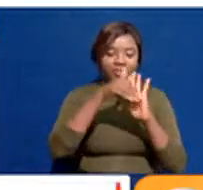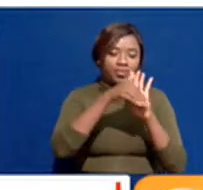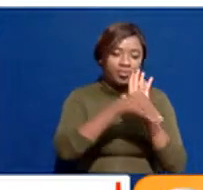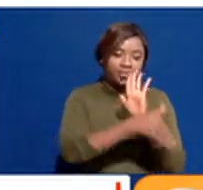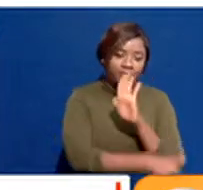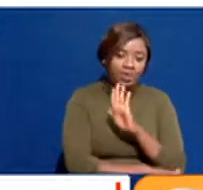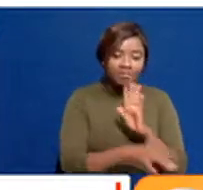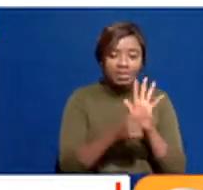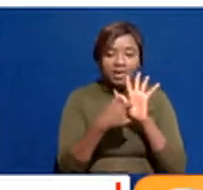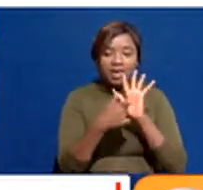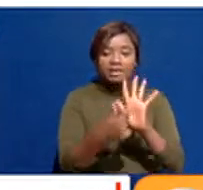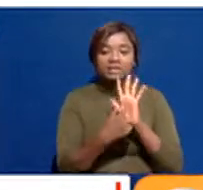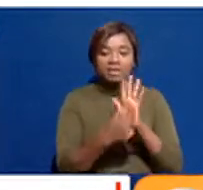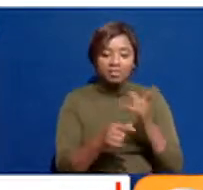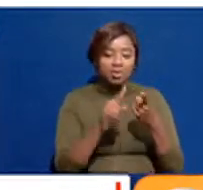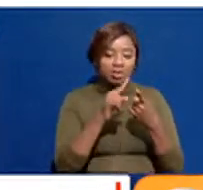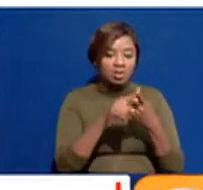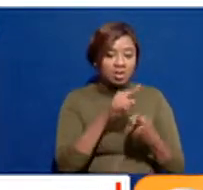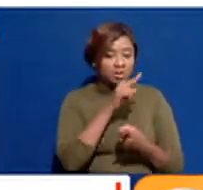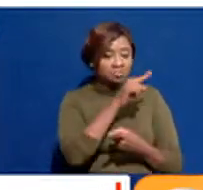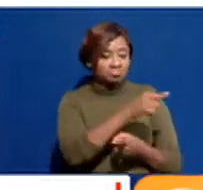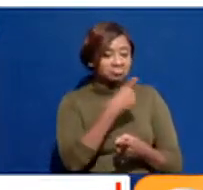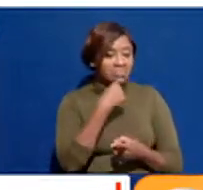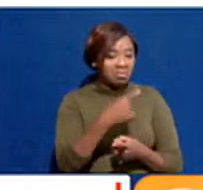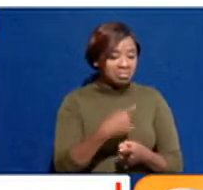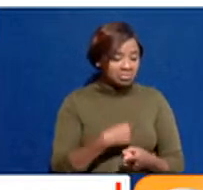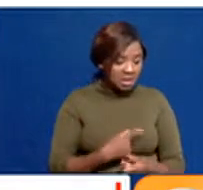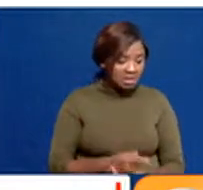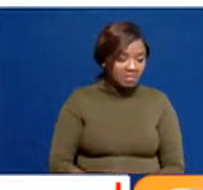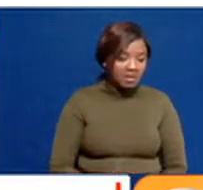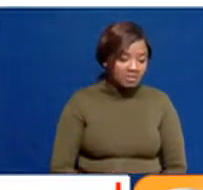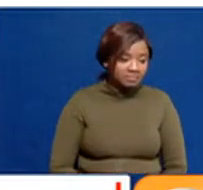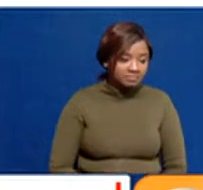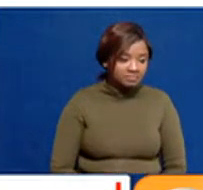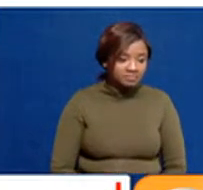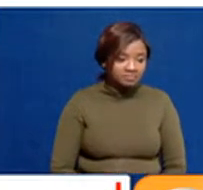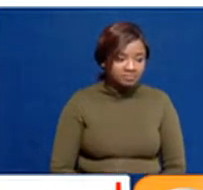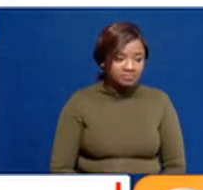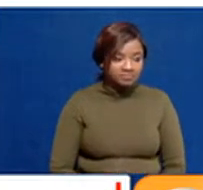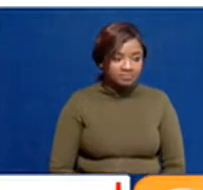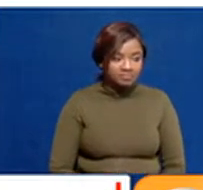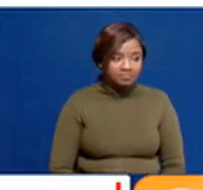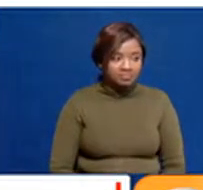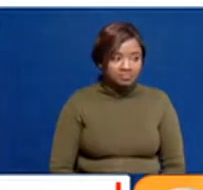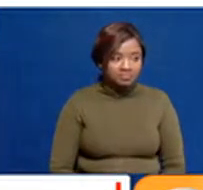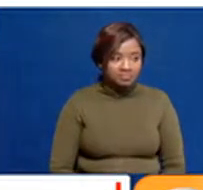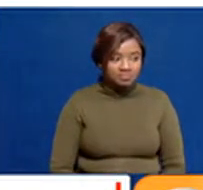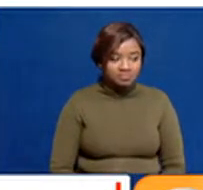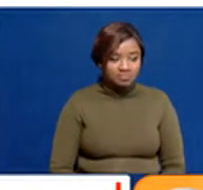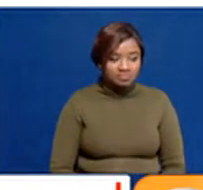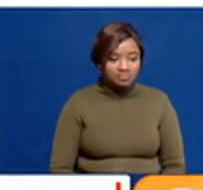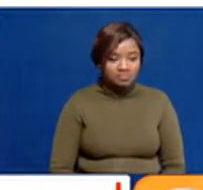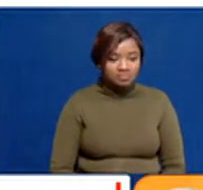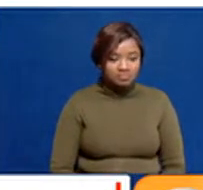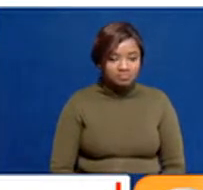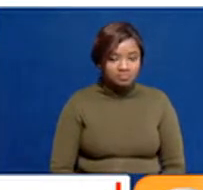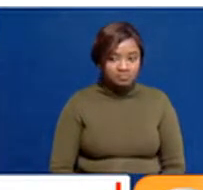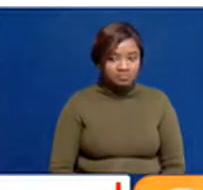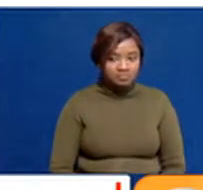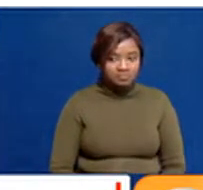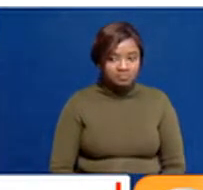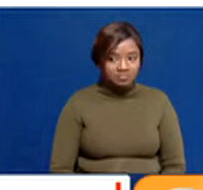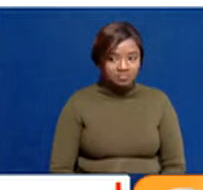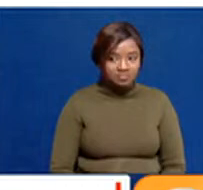by my colleague here and his counterparts in the Azimio coalition, they